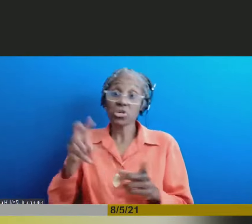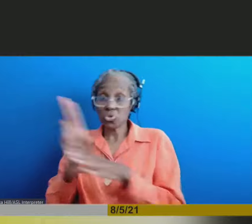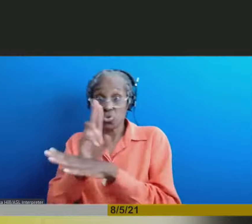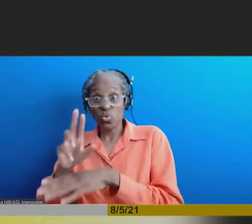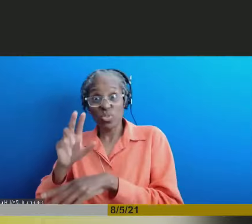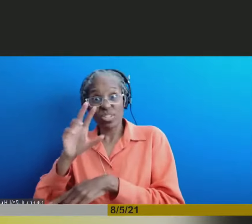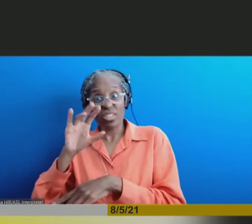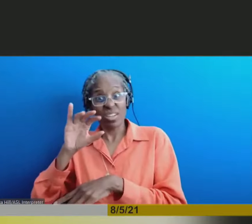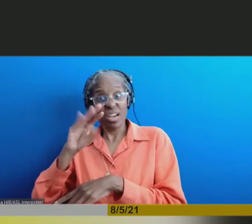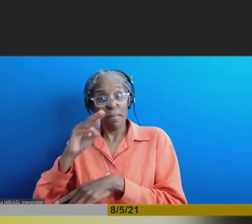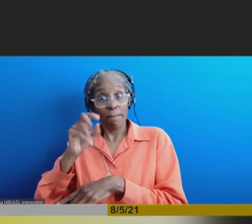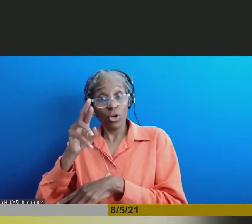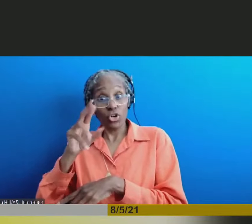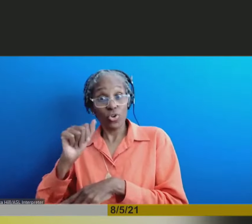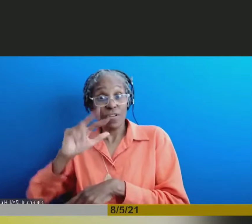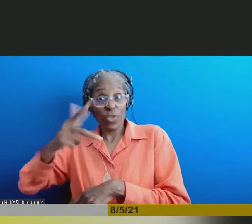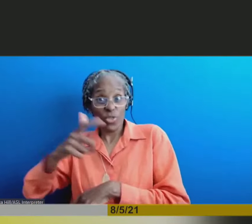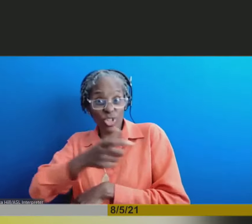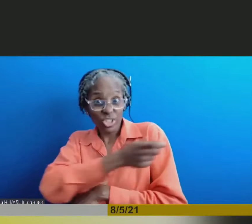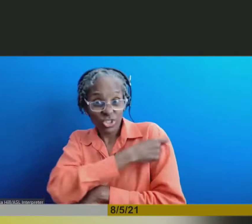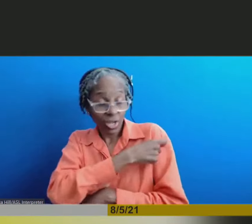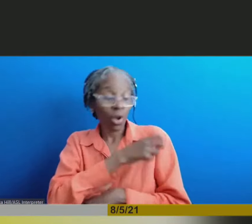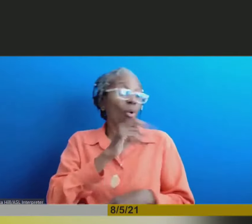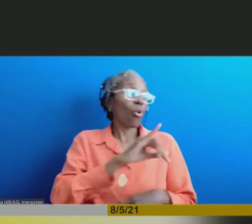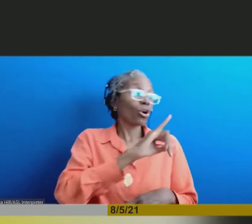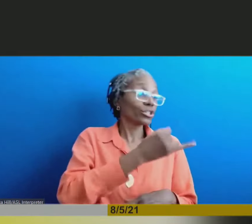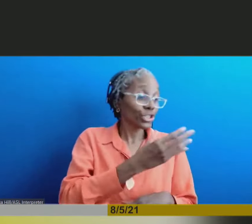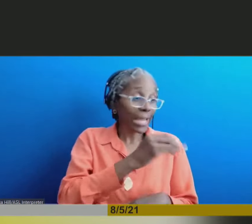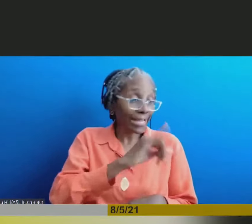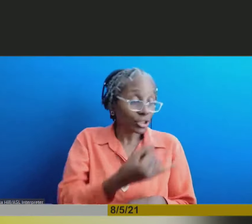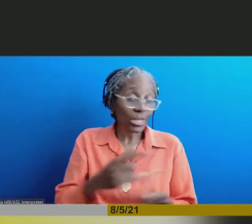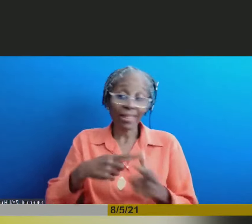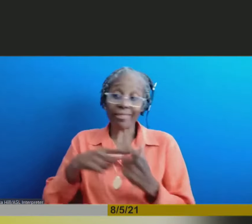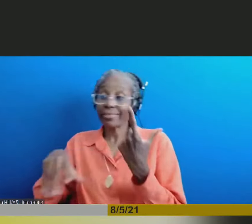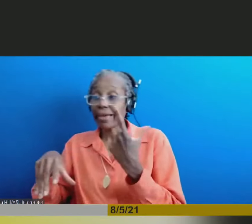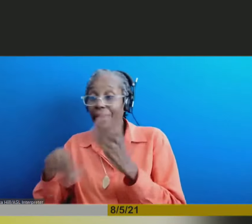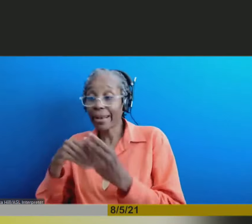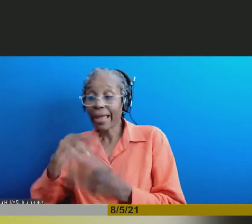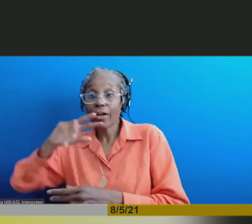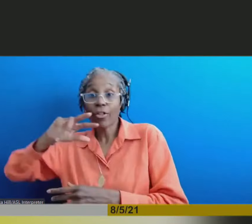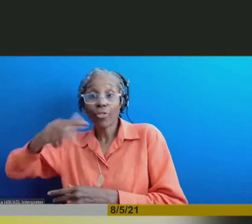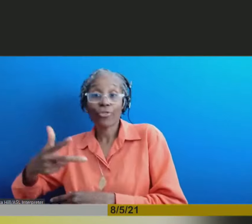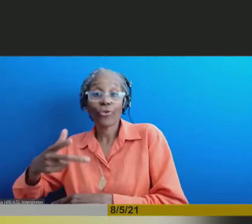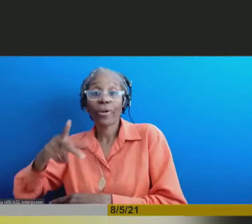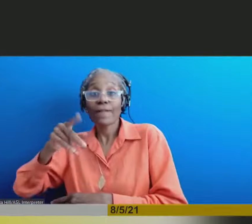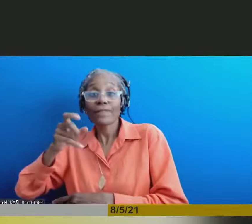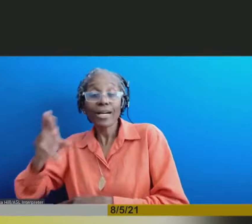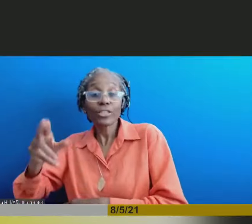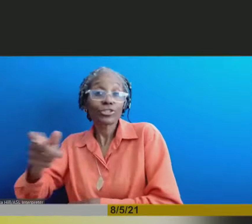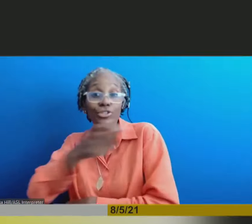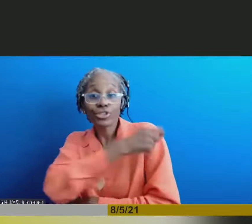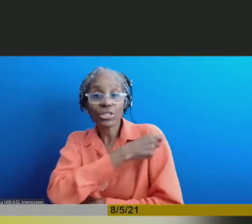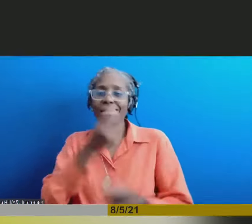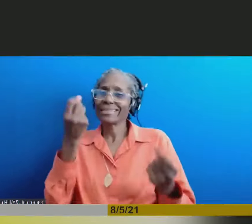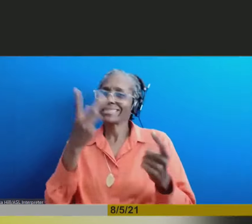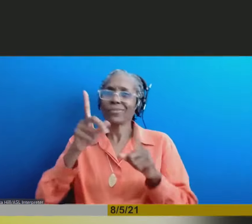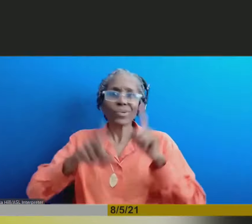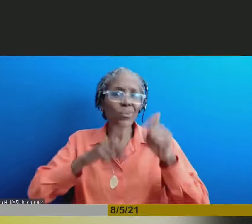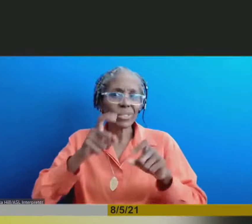Johnson, and do we anticipate a booster vaccine shot? So many questions, similar